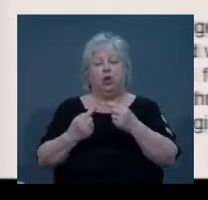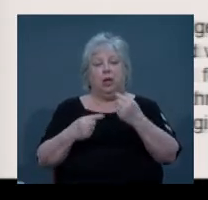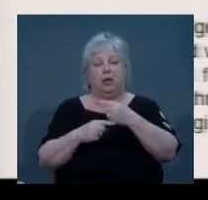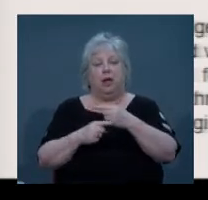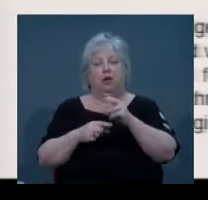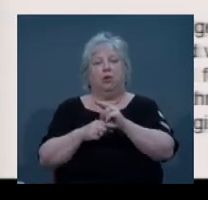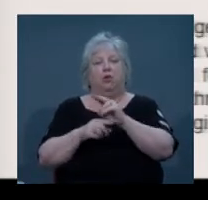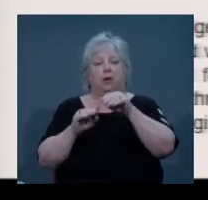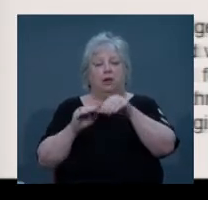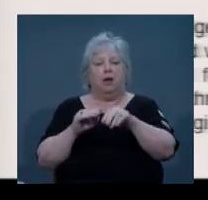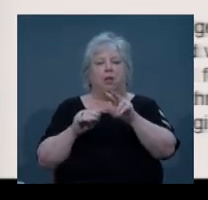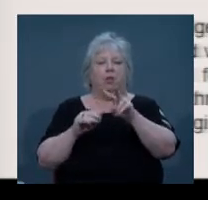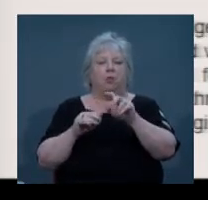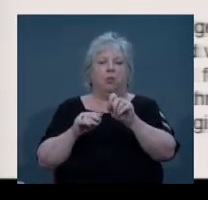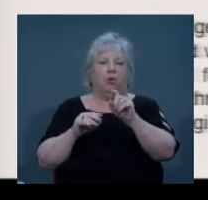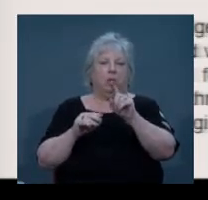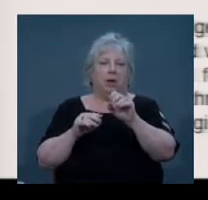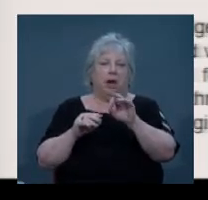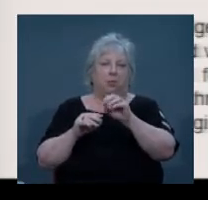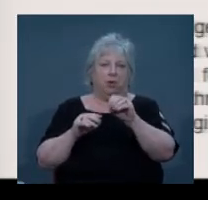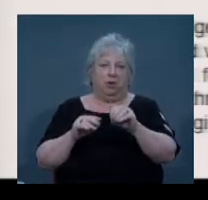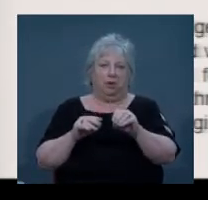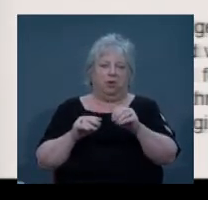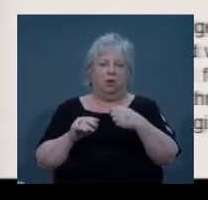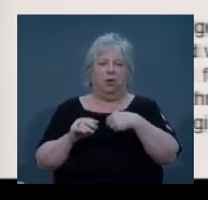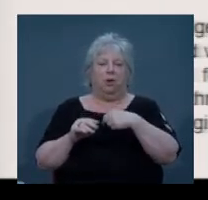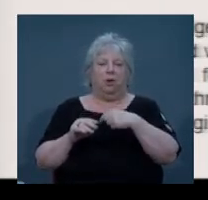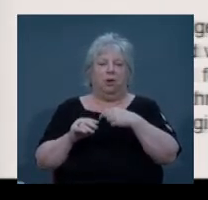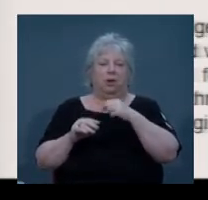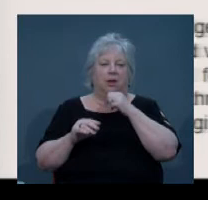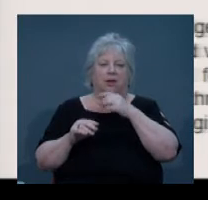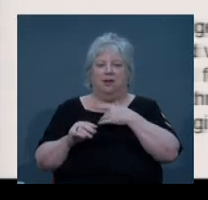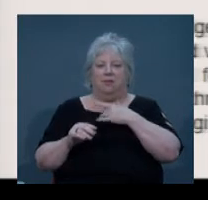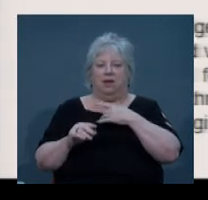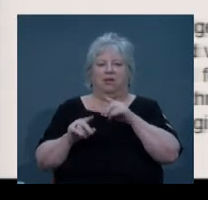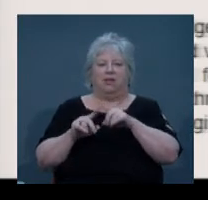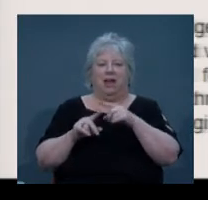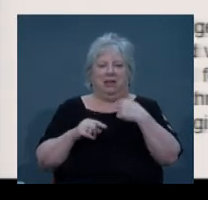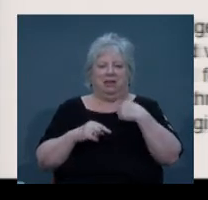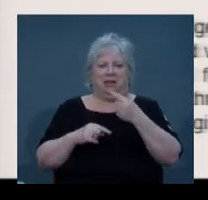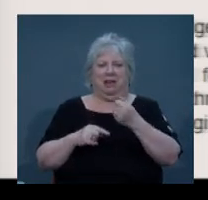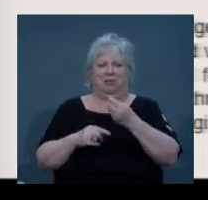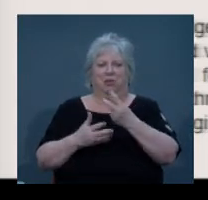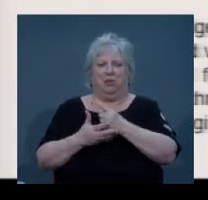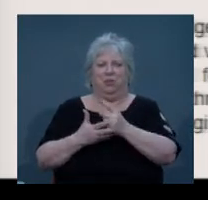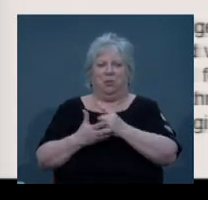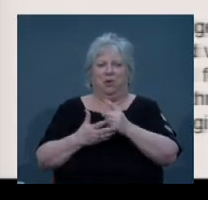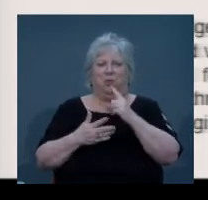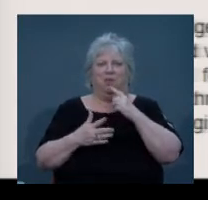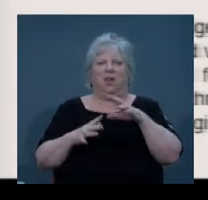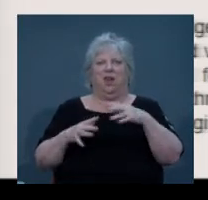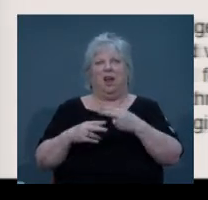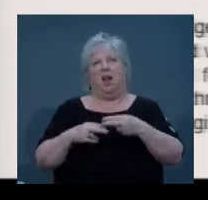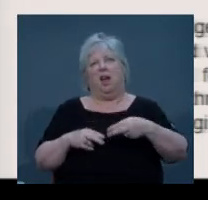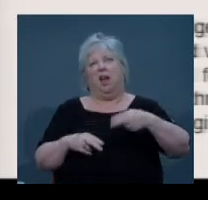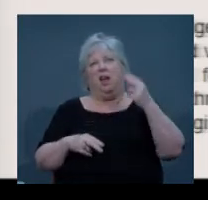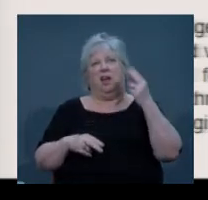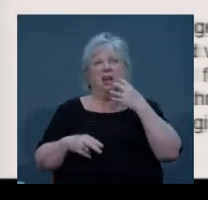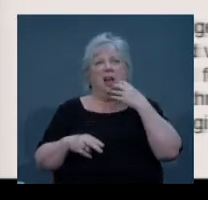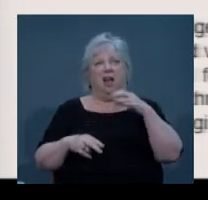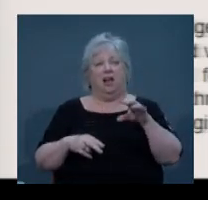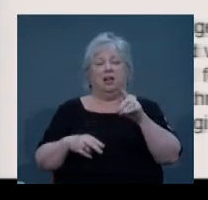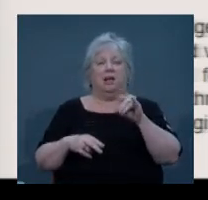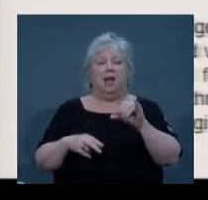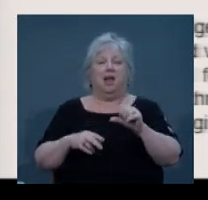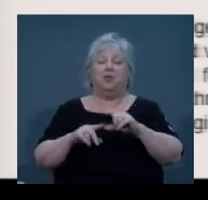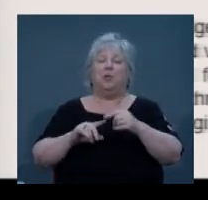down 3.19%. We had, I know it doesn't feel like it the last few weeks where we've had record, very hot days,